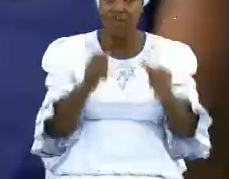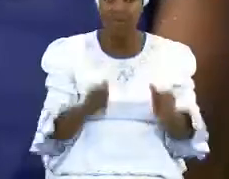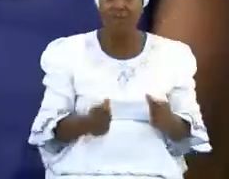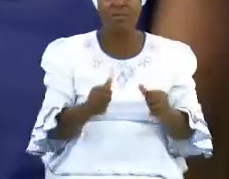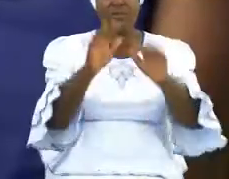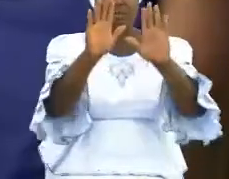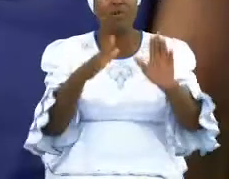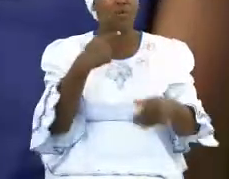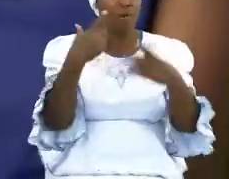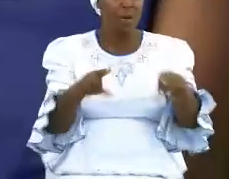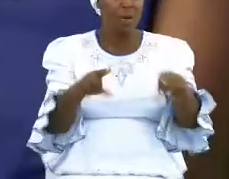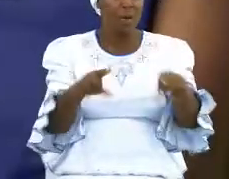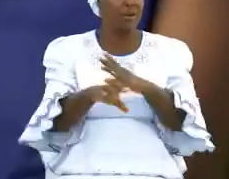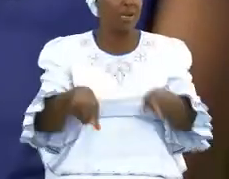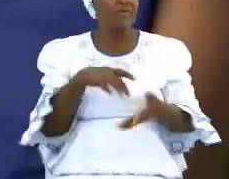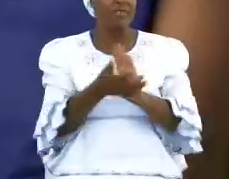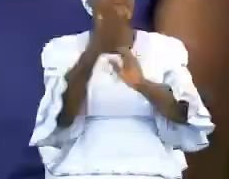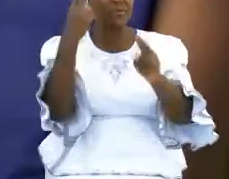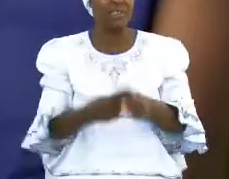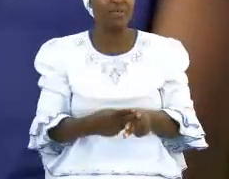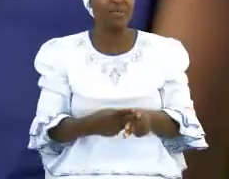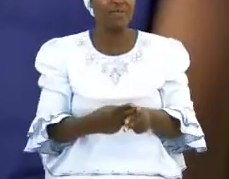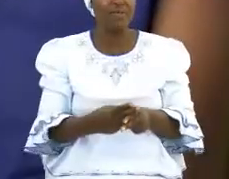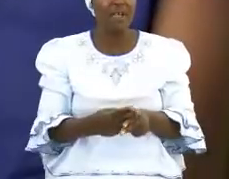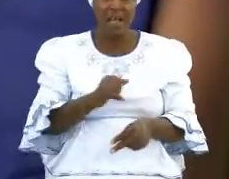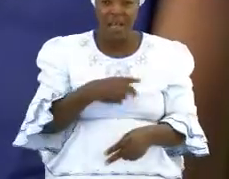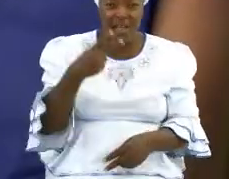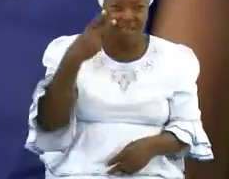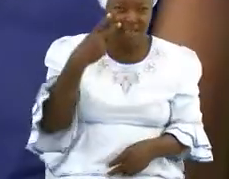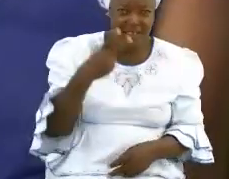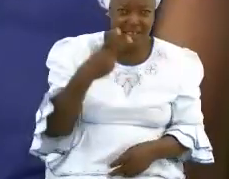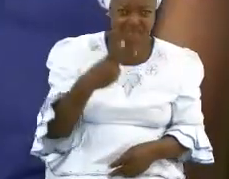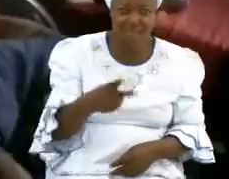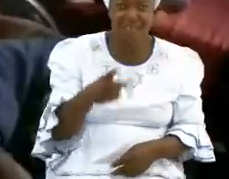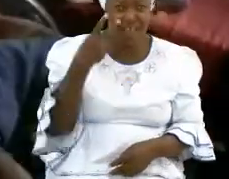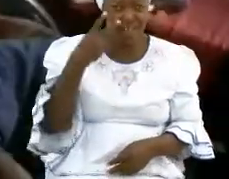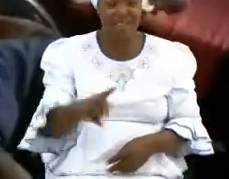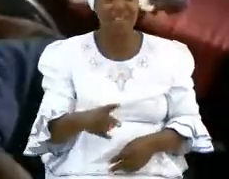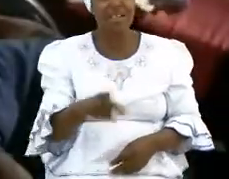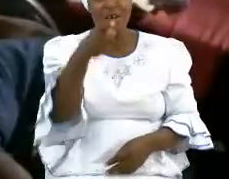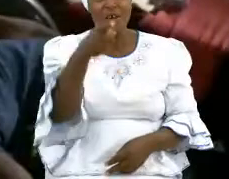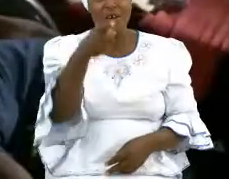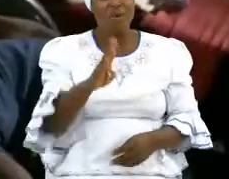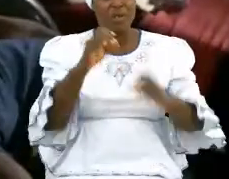your life. I see God's power coming upon your life.